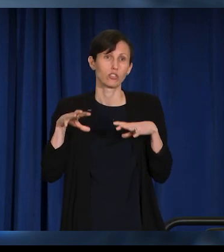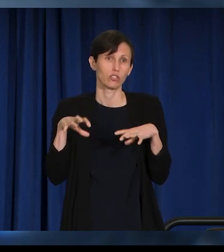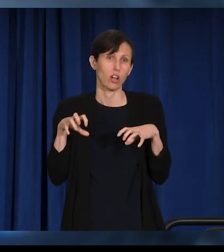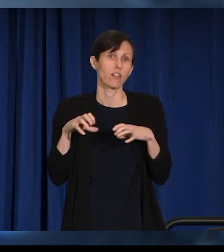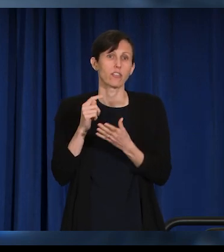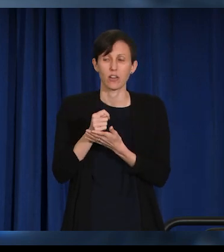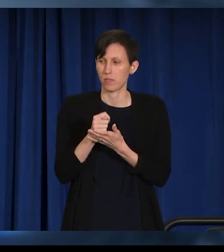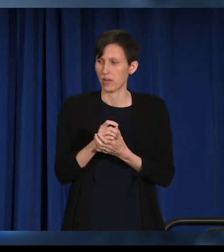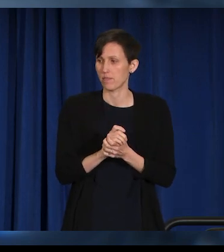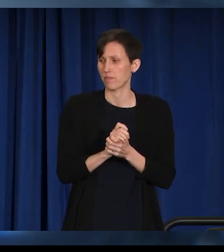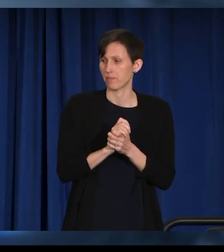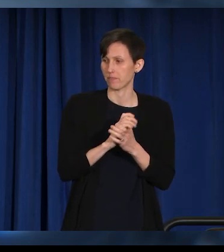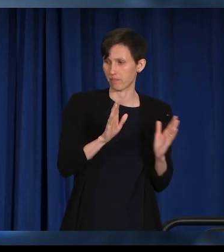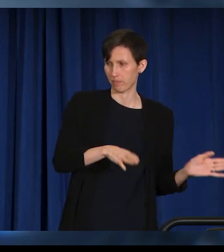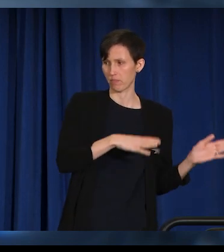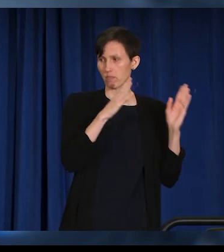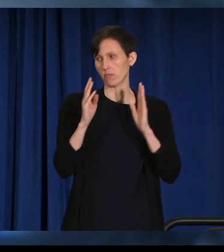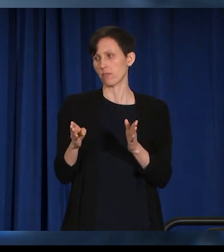Grunya